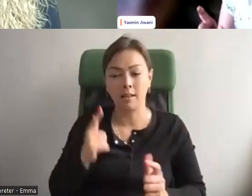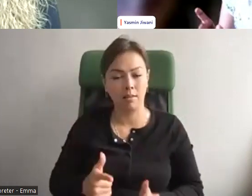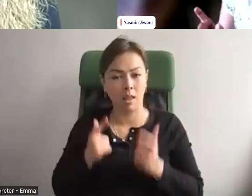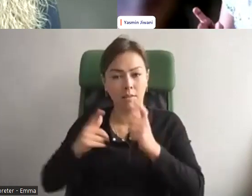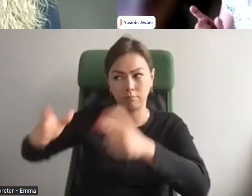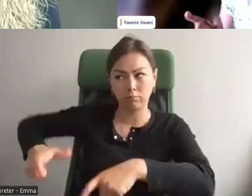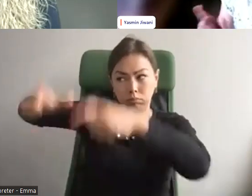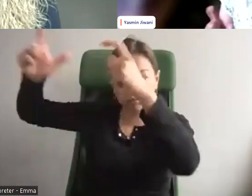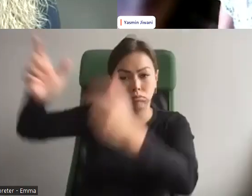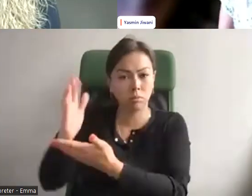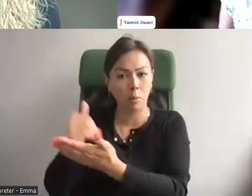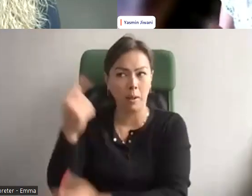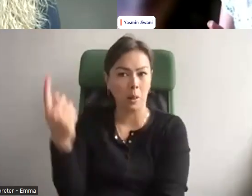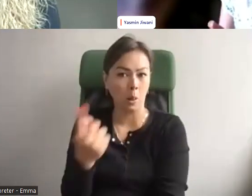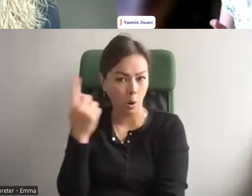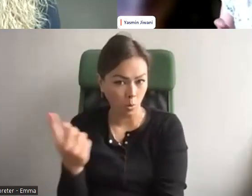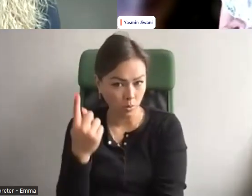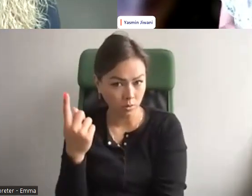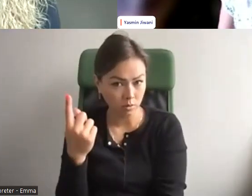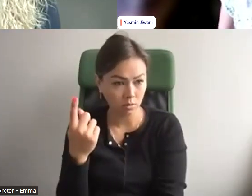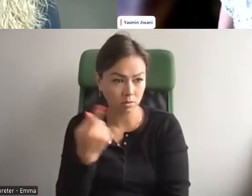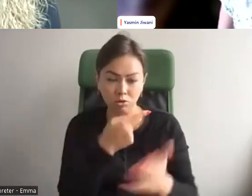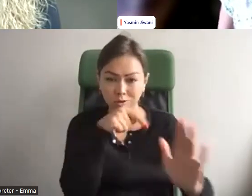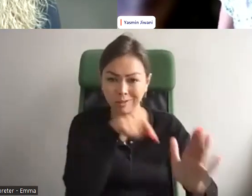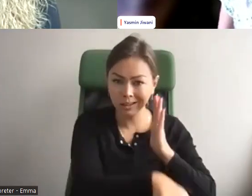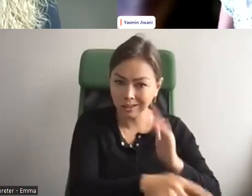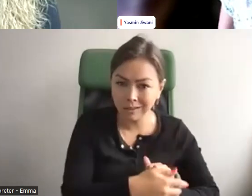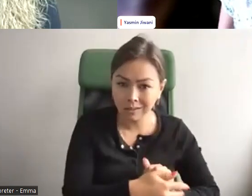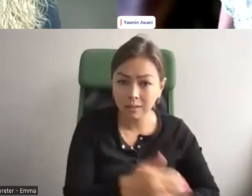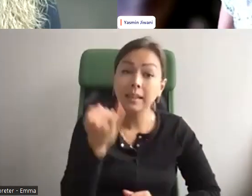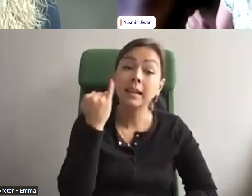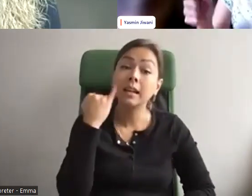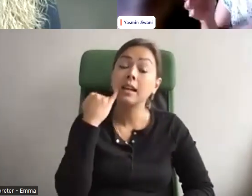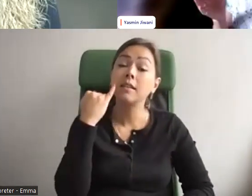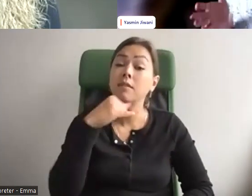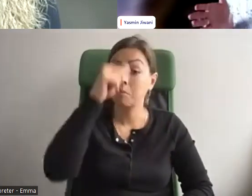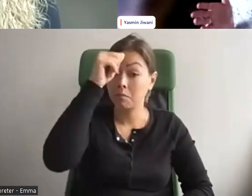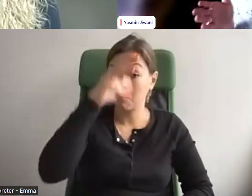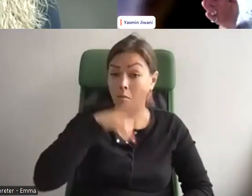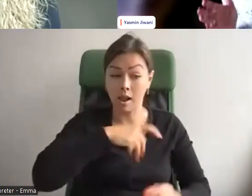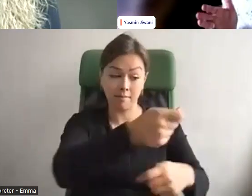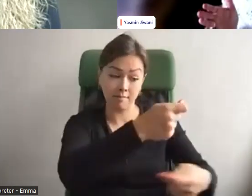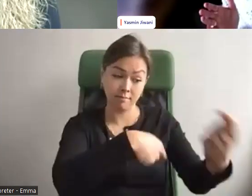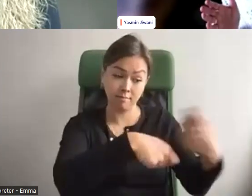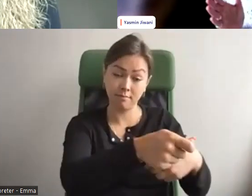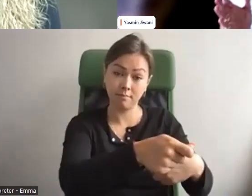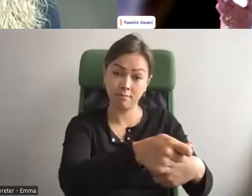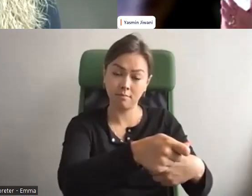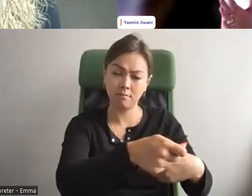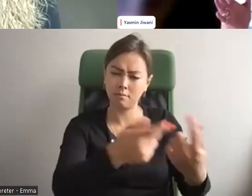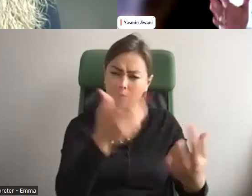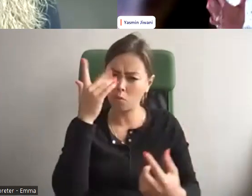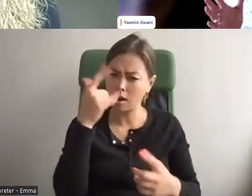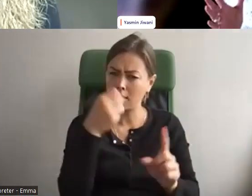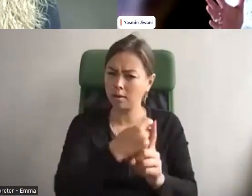to substitute a man in there, we would never have that kind of explanation. So the framing that's there in terms